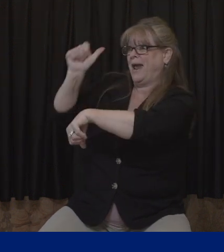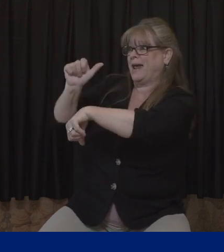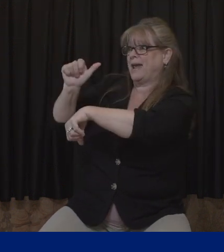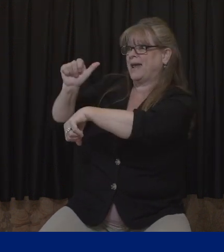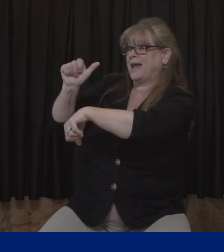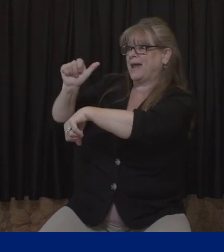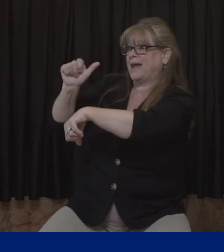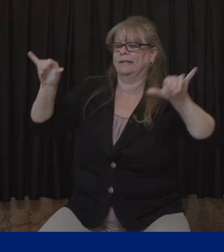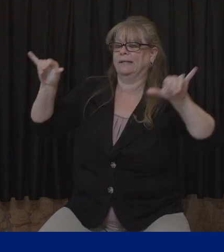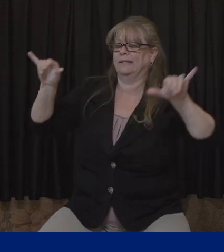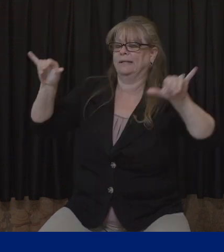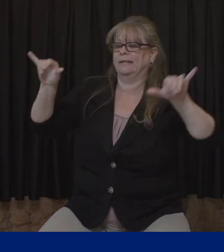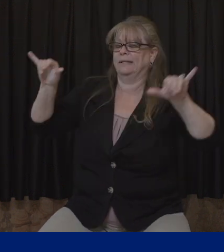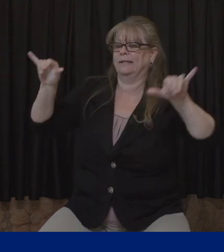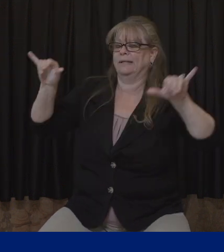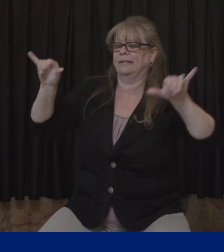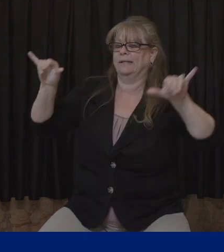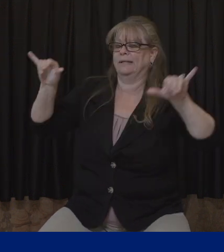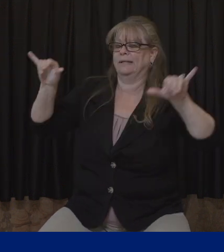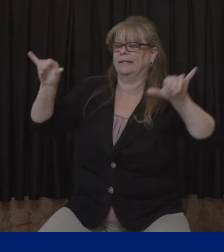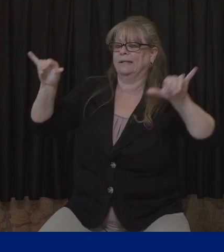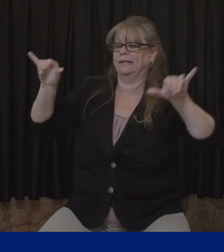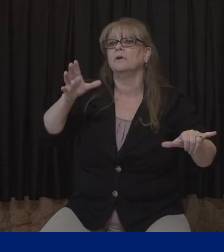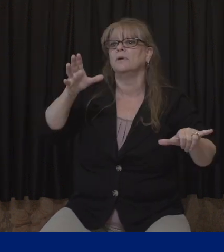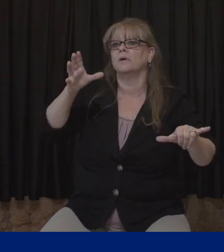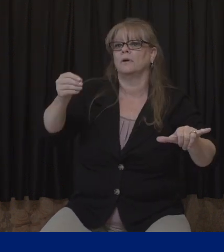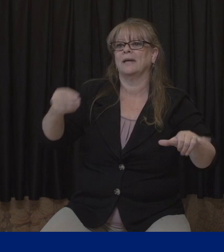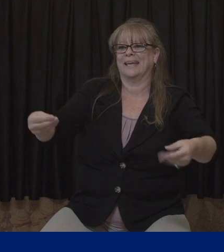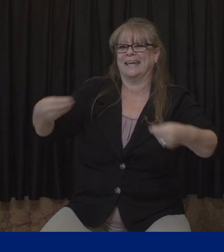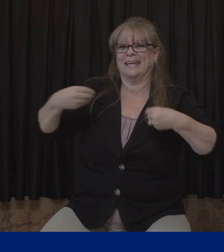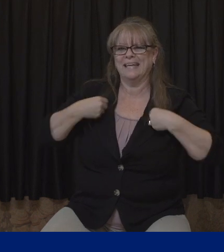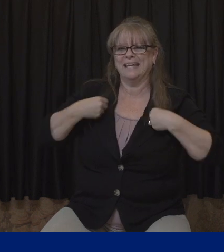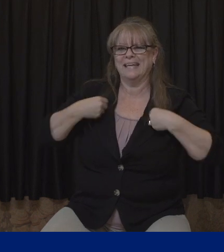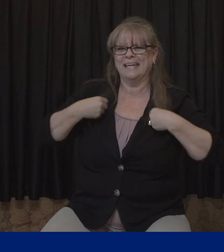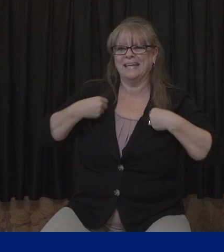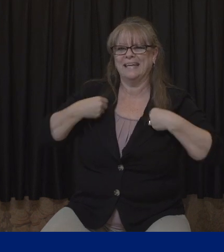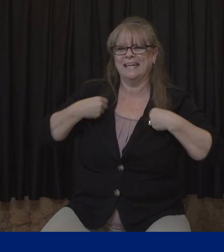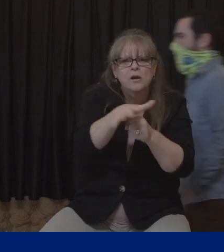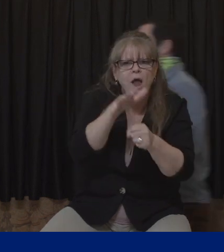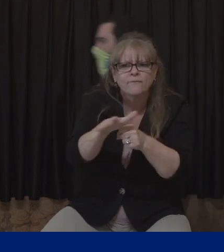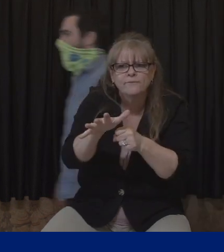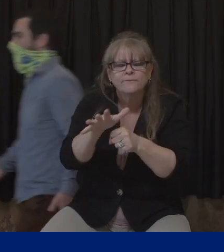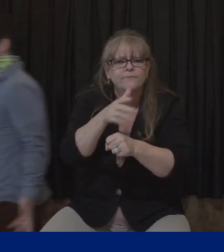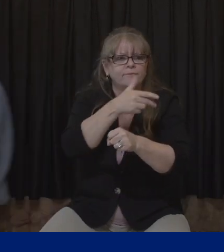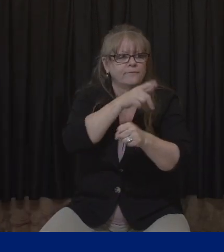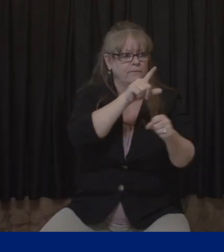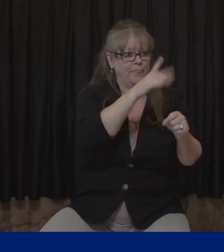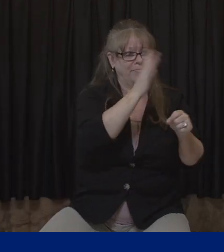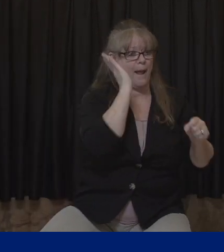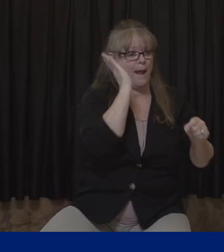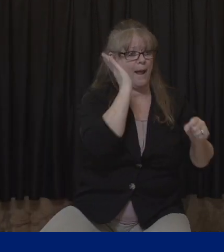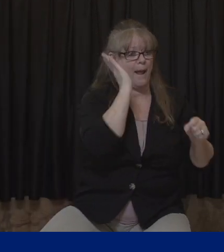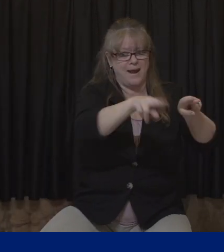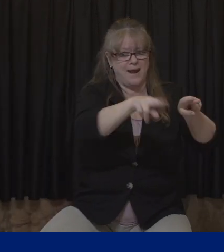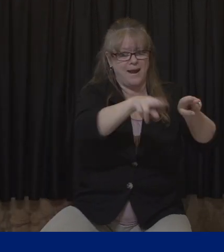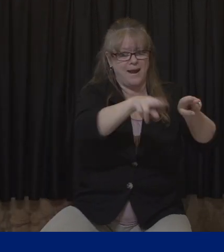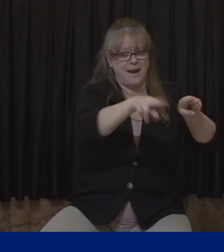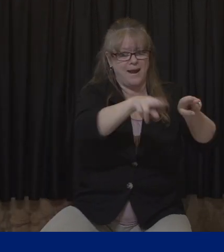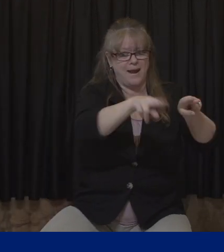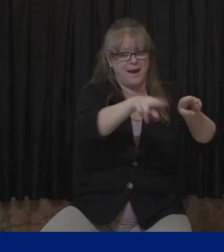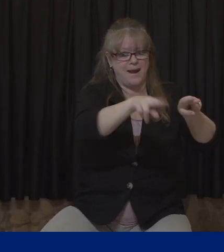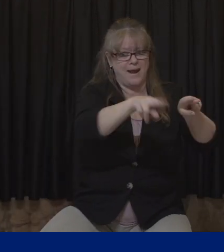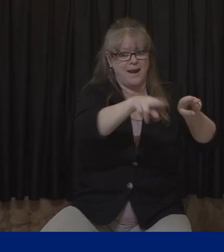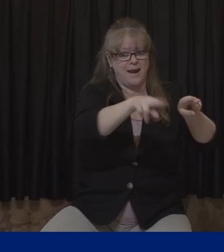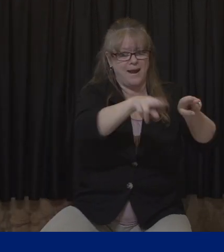number downward from about 2,000 extra beds to 800, 600 at Denver Convention Center, 200 at the ranch in Loveland. And we've